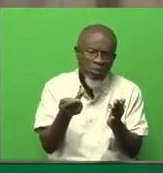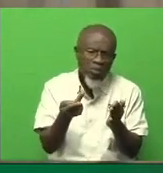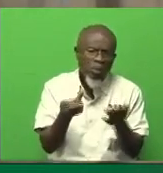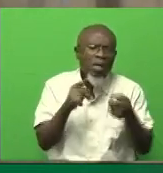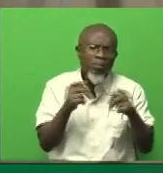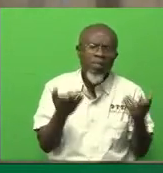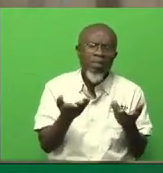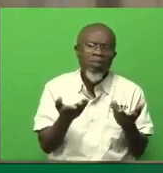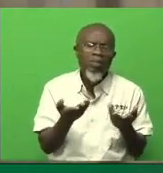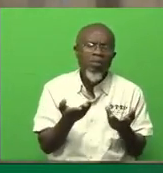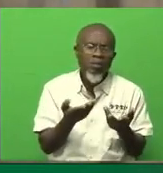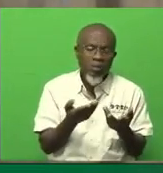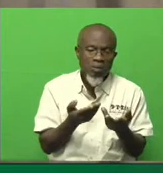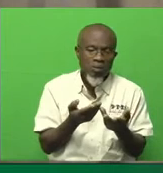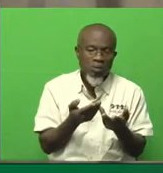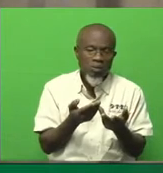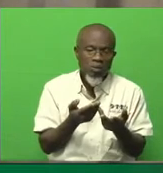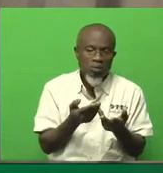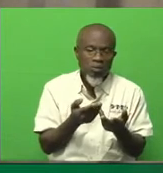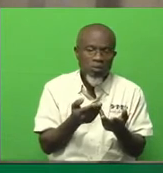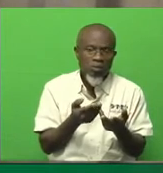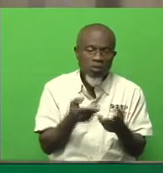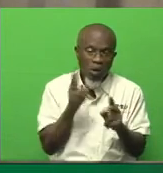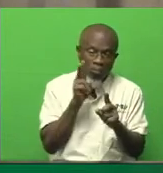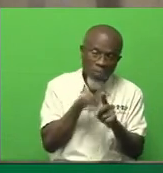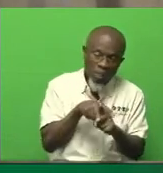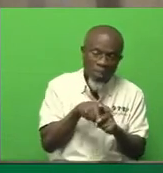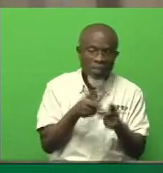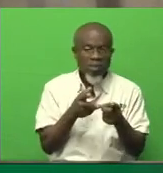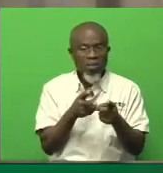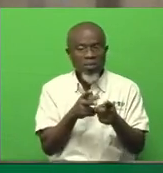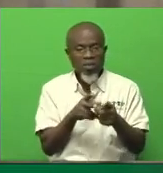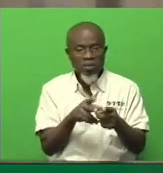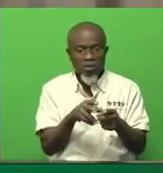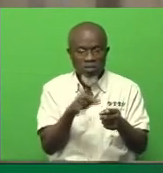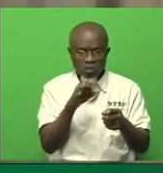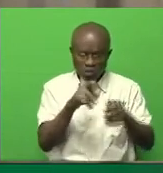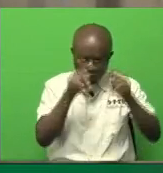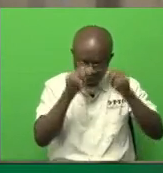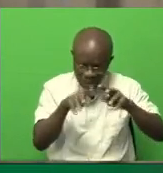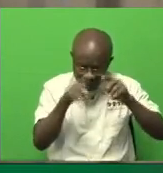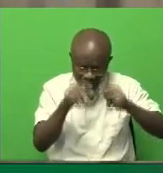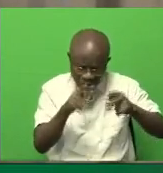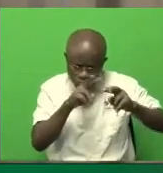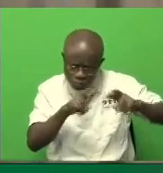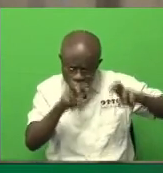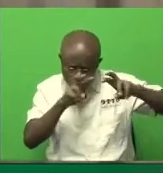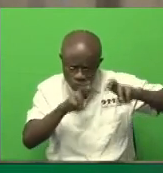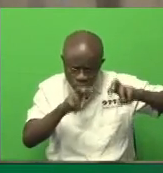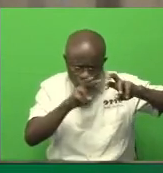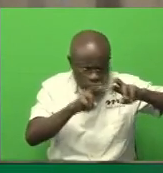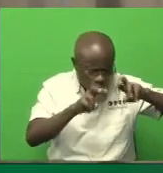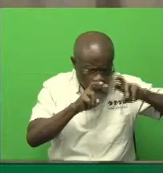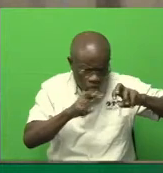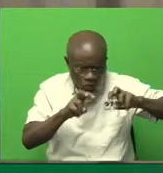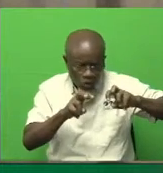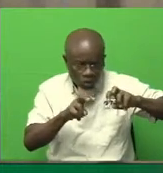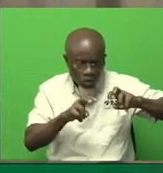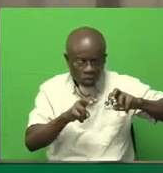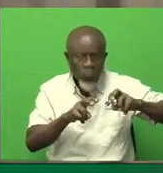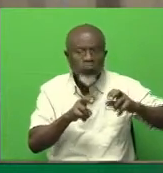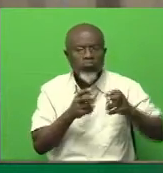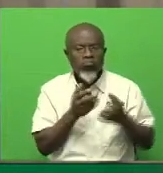you've applied you've done your means test again citizens doing everything they could and getting nothing